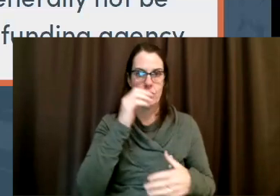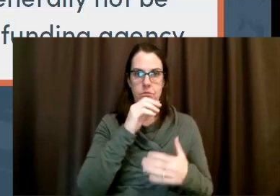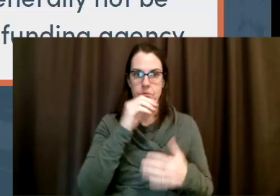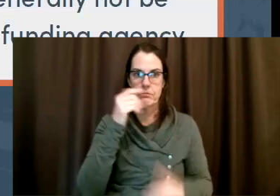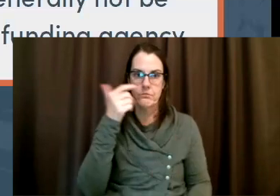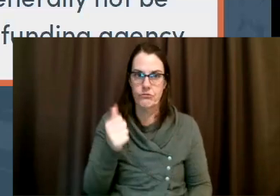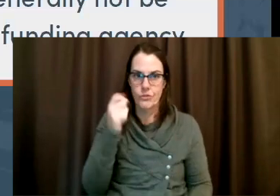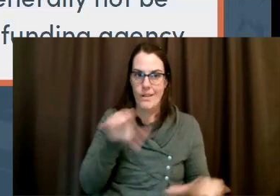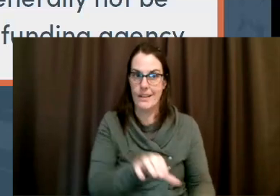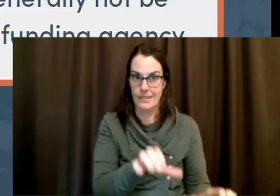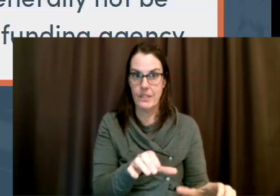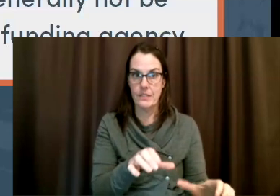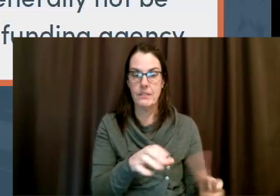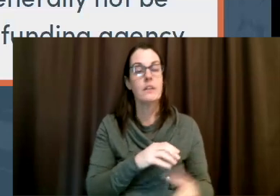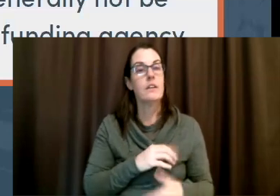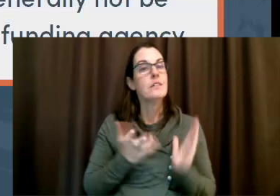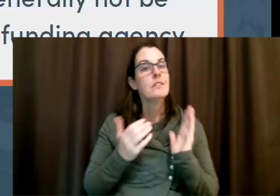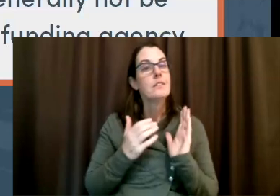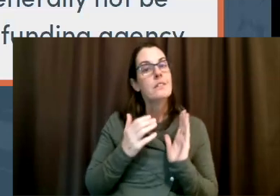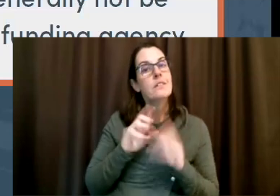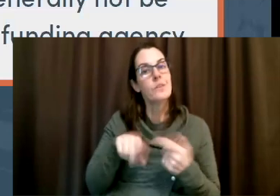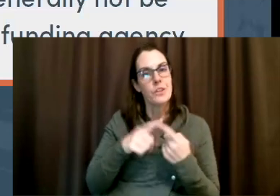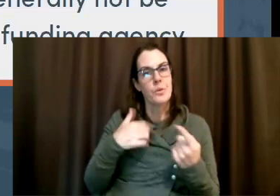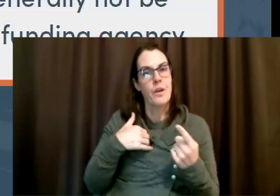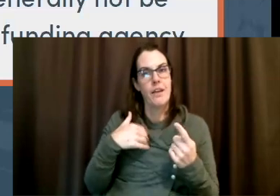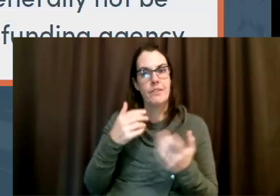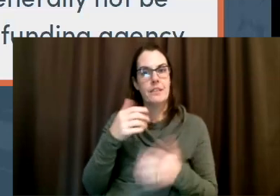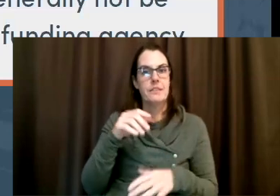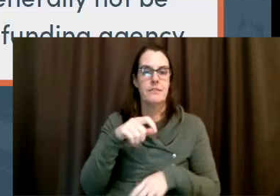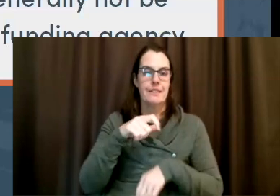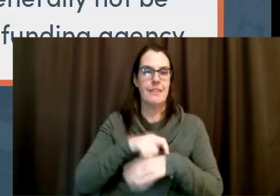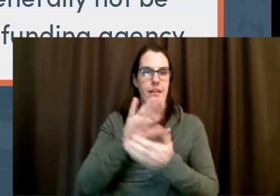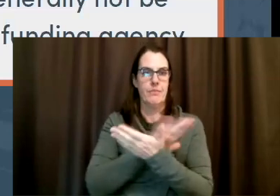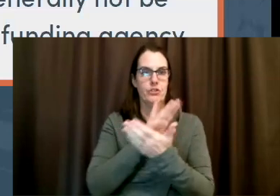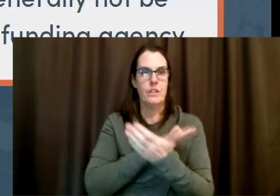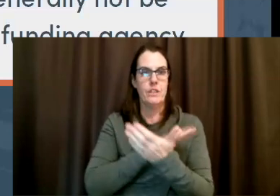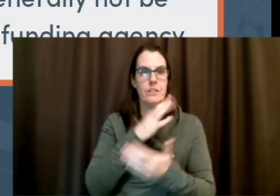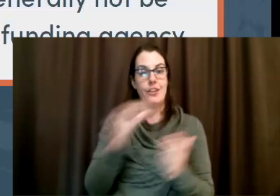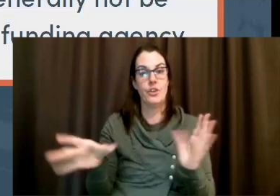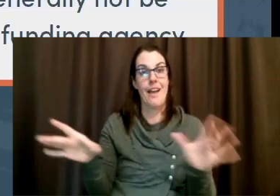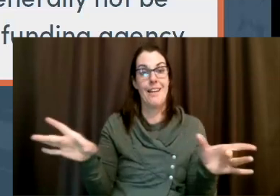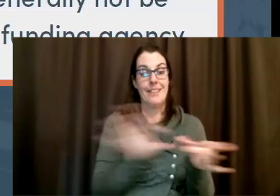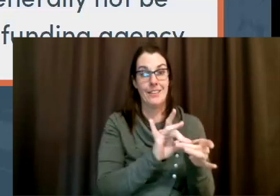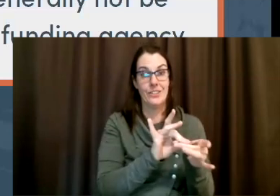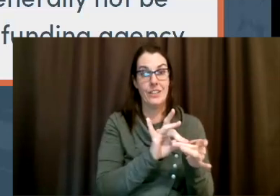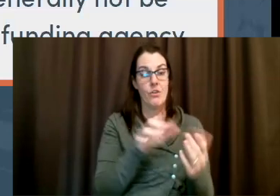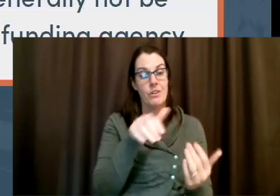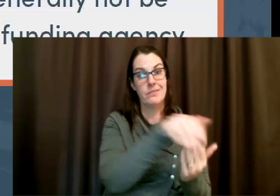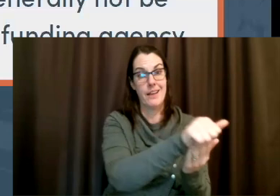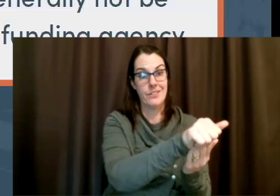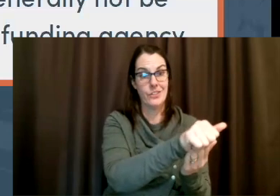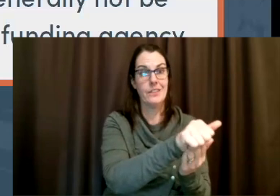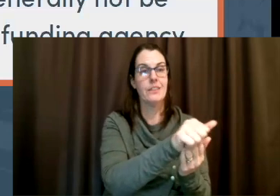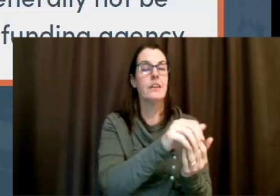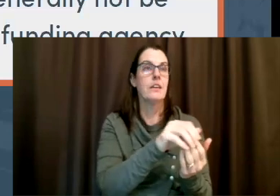so when you're attaching these signed timesheets, right, to a journal entry where you're doing the allocations or to paychecks within